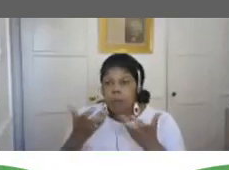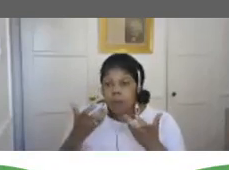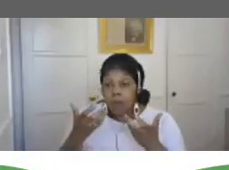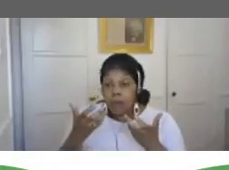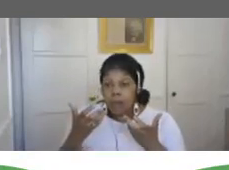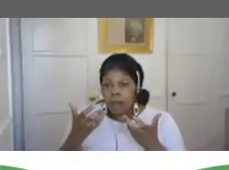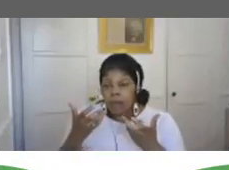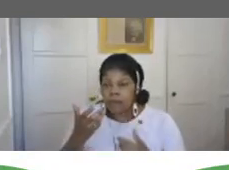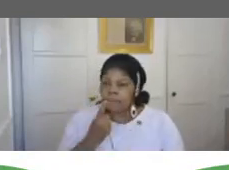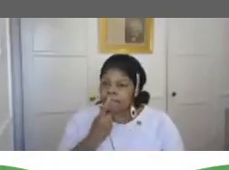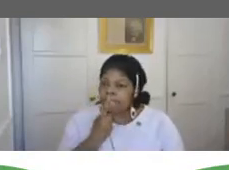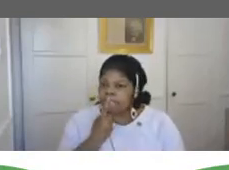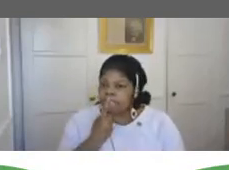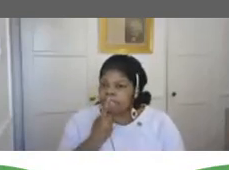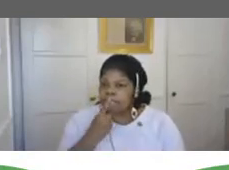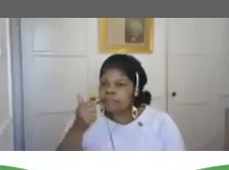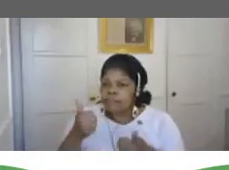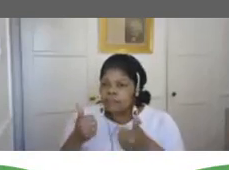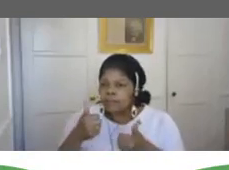What did I want?